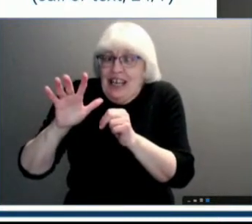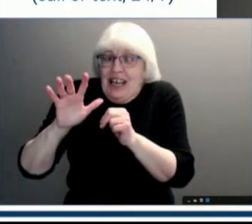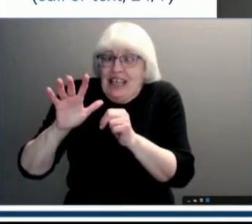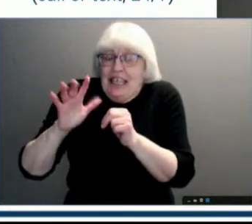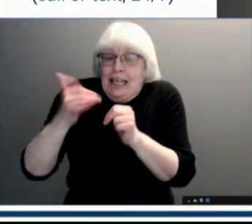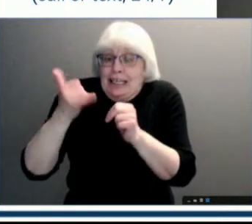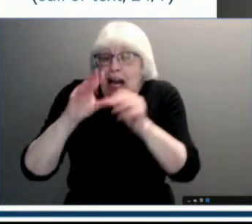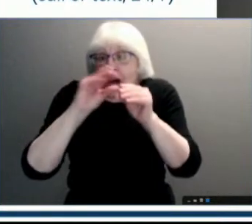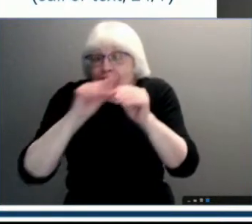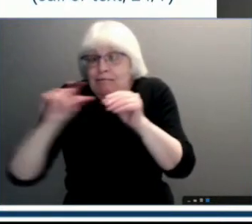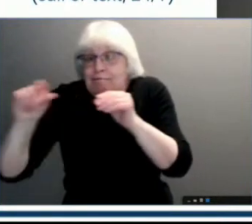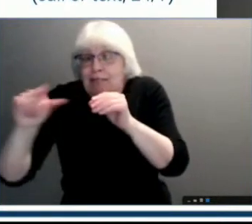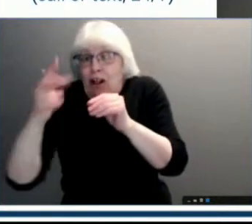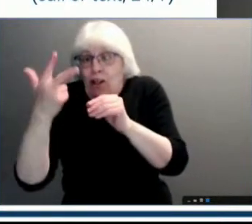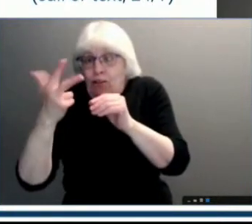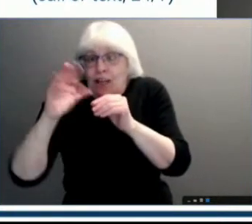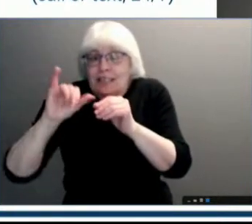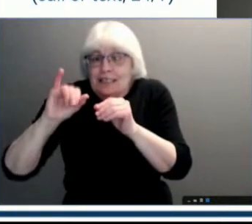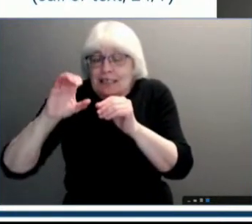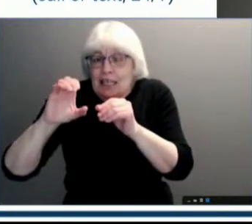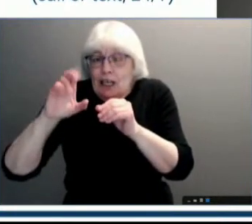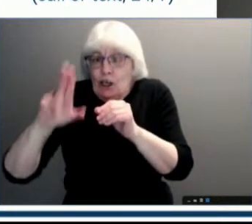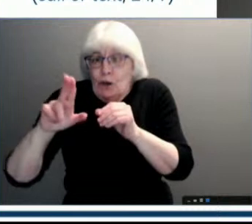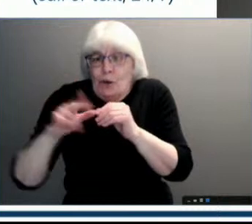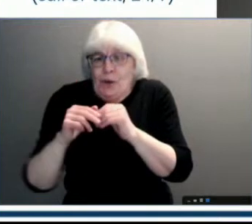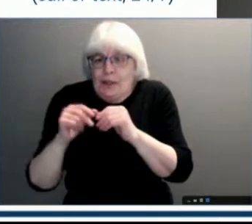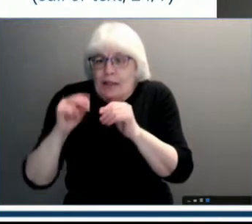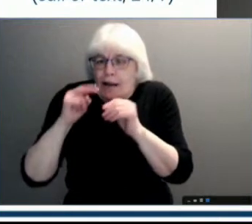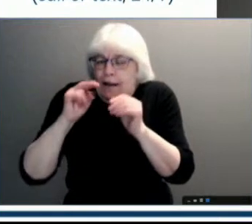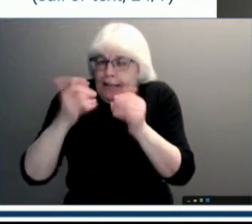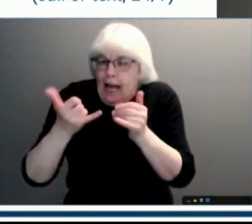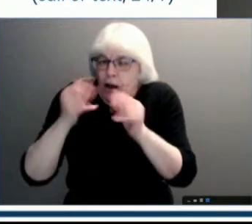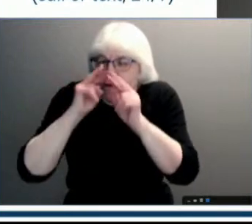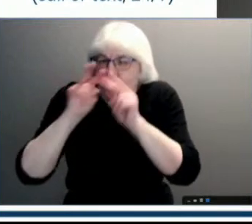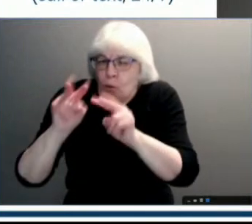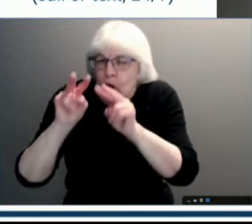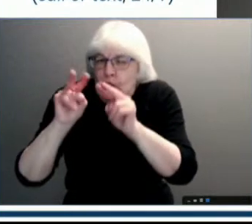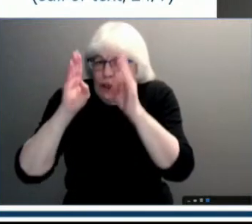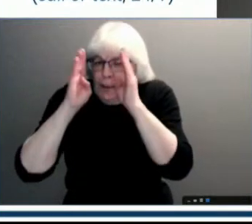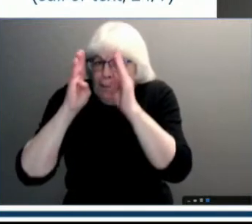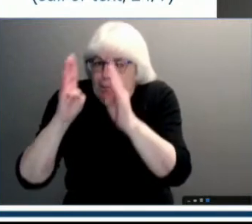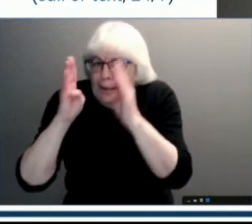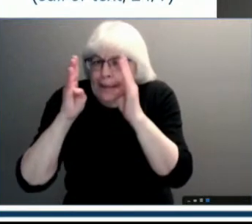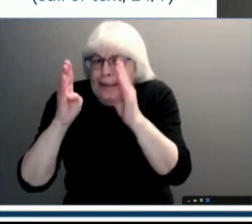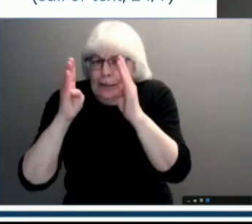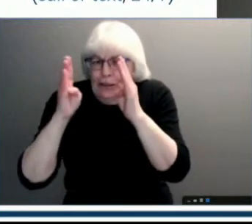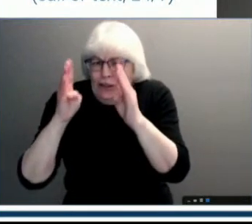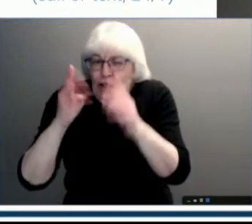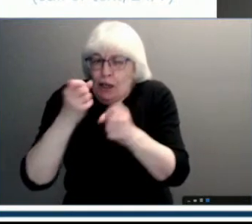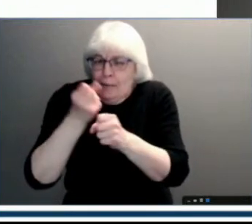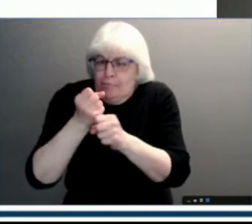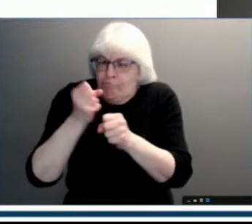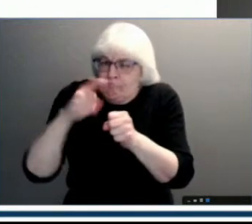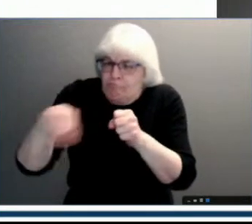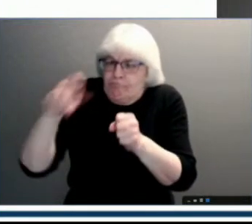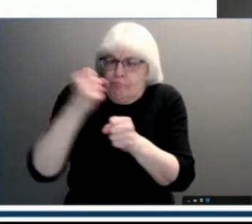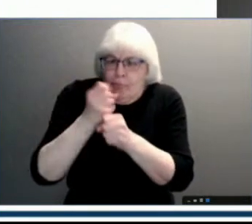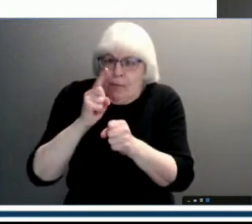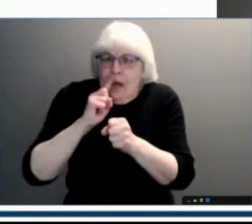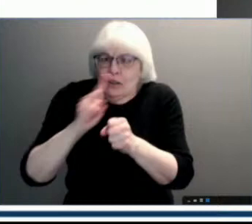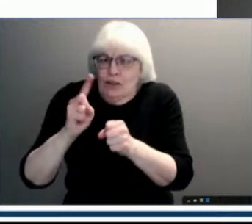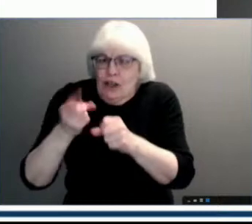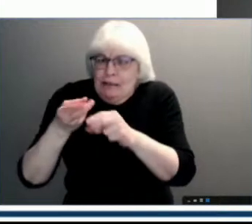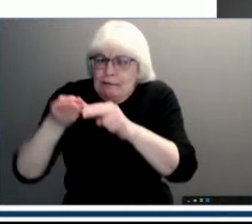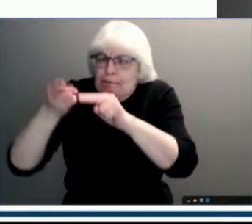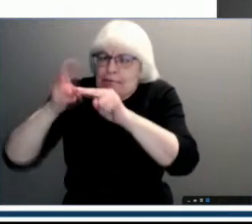need to pay close and careful attention to, that we need to make sure that our levels of severe illness are held